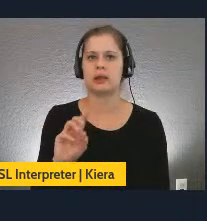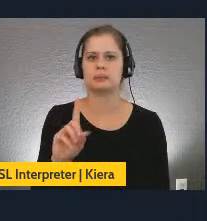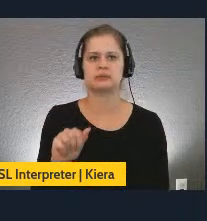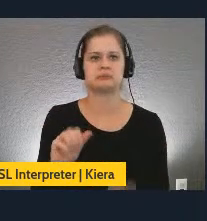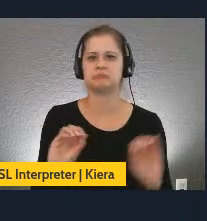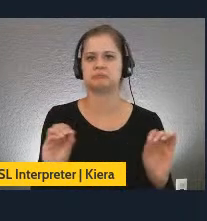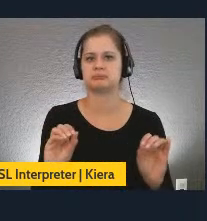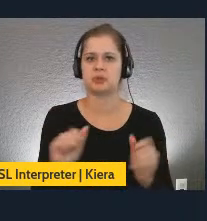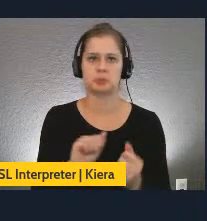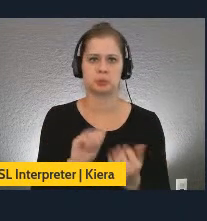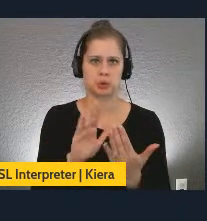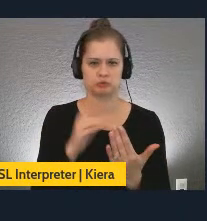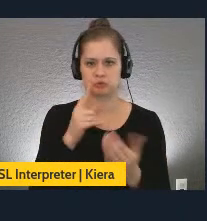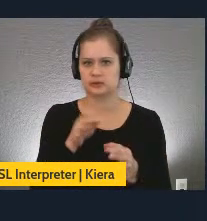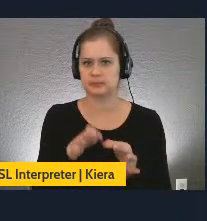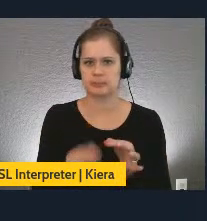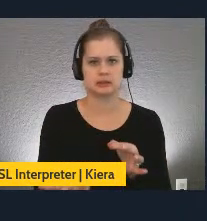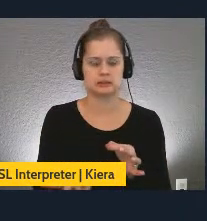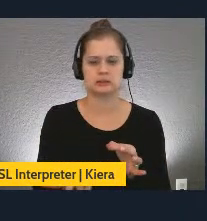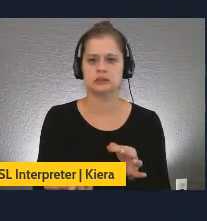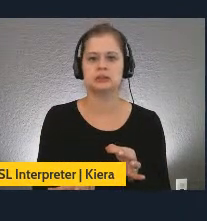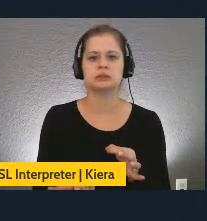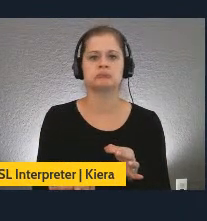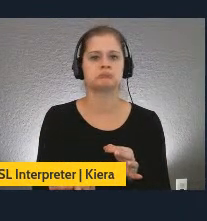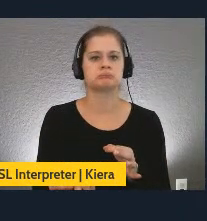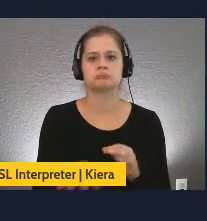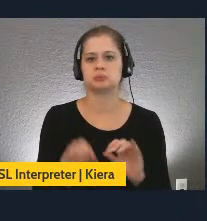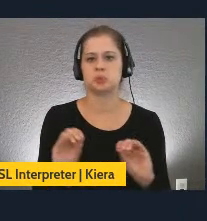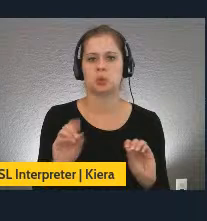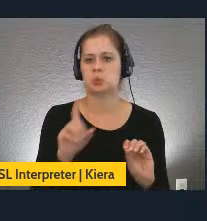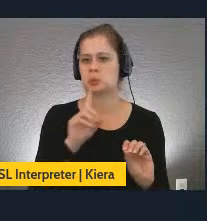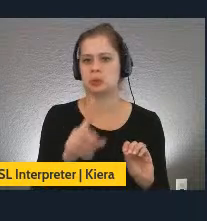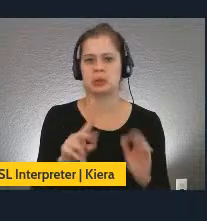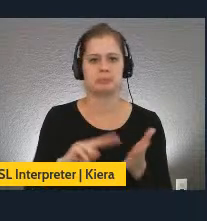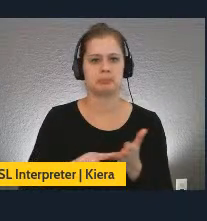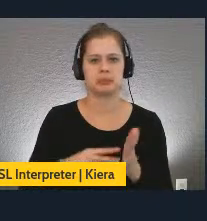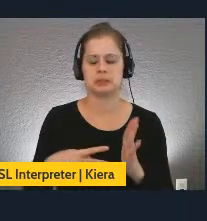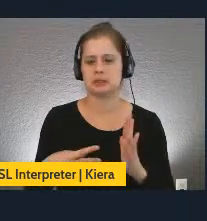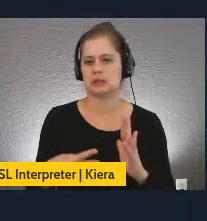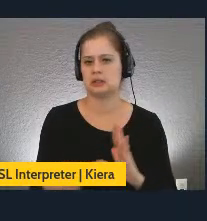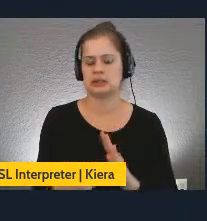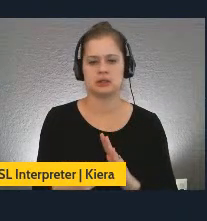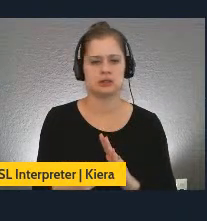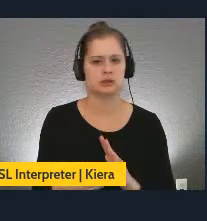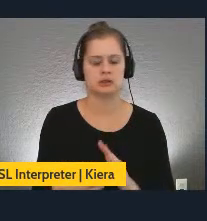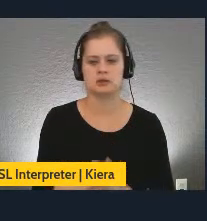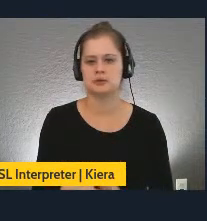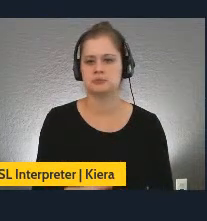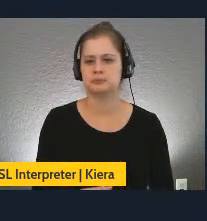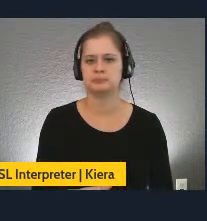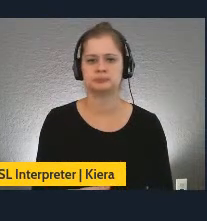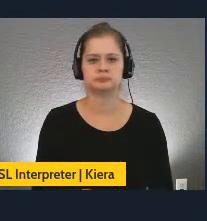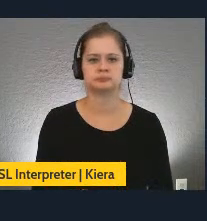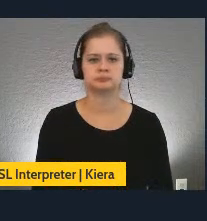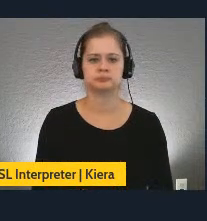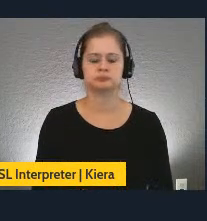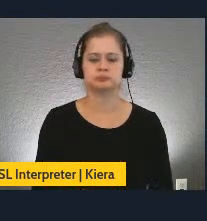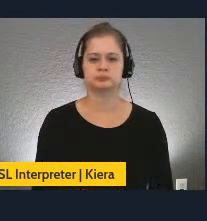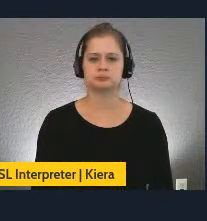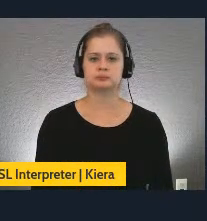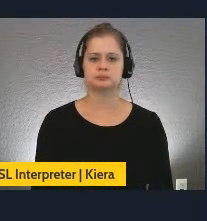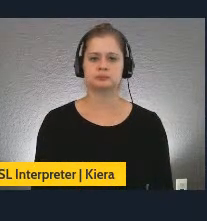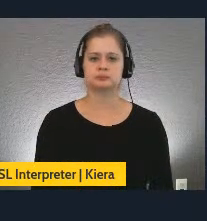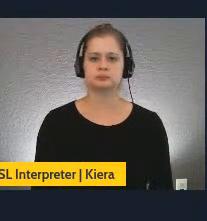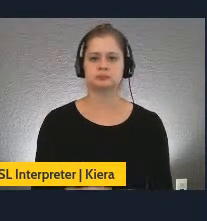for simplicity. There's no real meaning in that one. So here you can see the